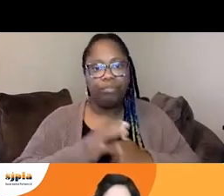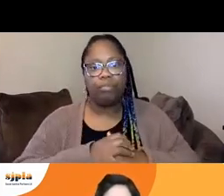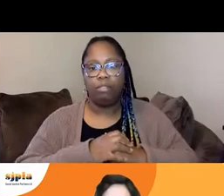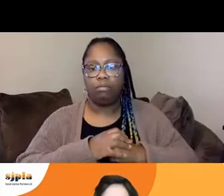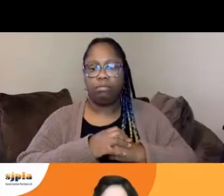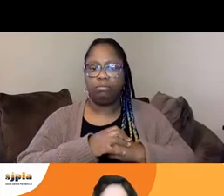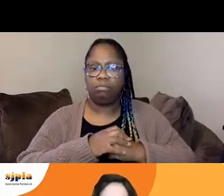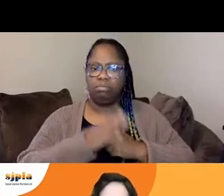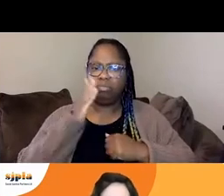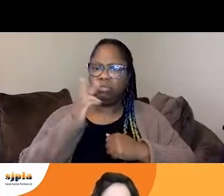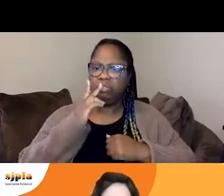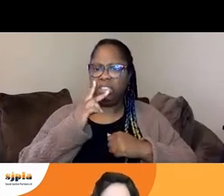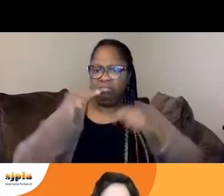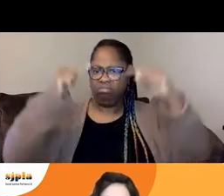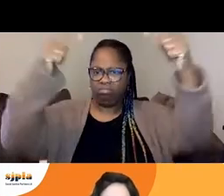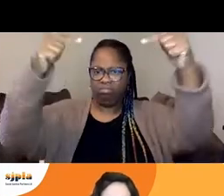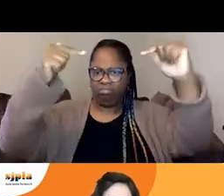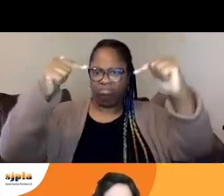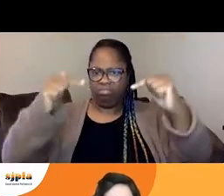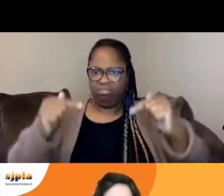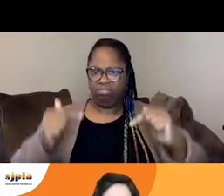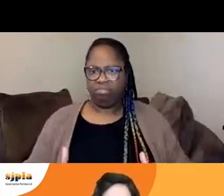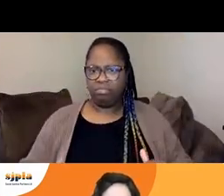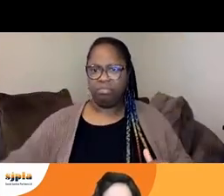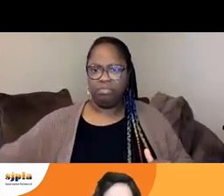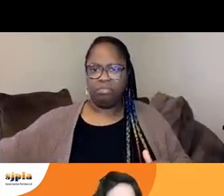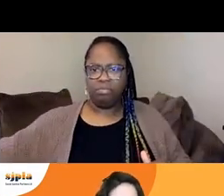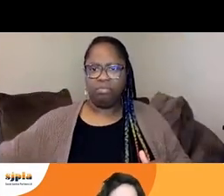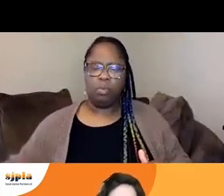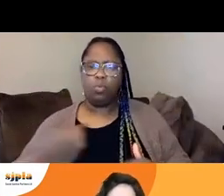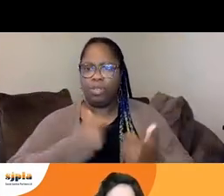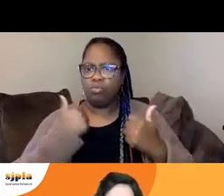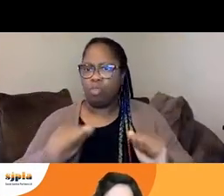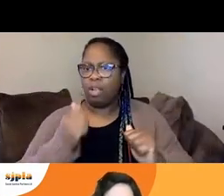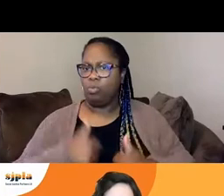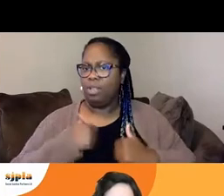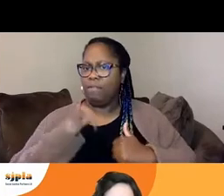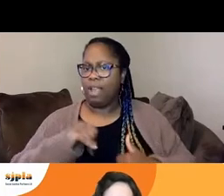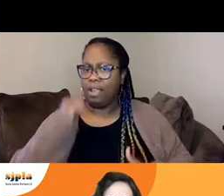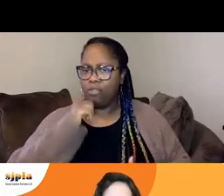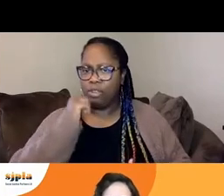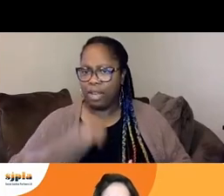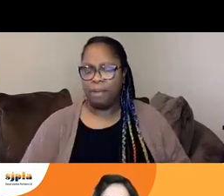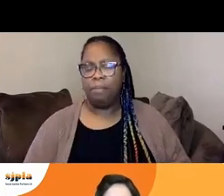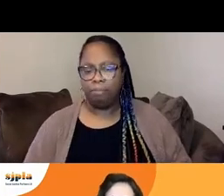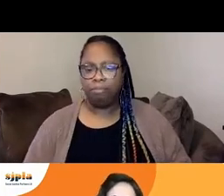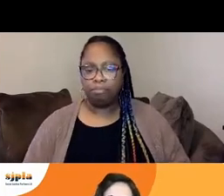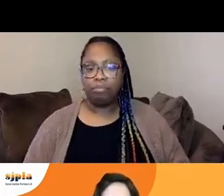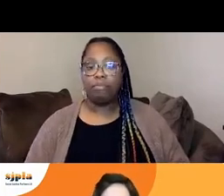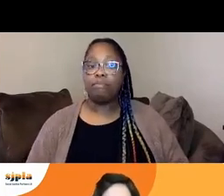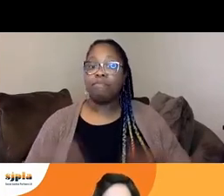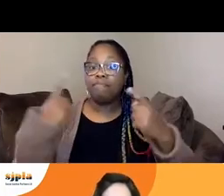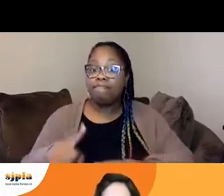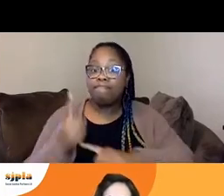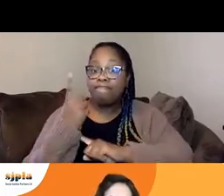see all the way down, this is what we strive to live every single day. So last year, we began